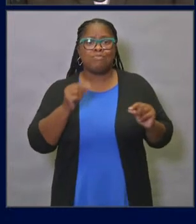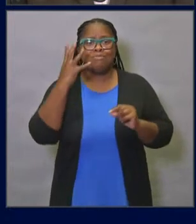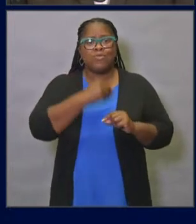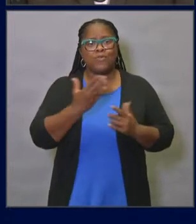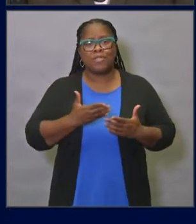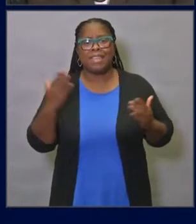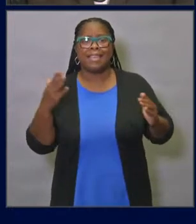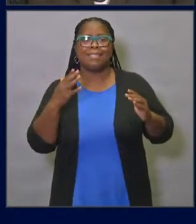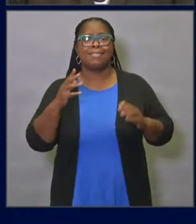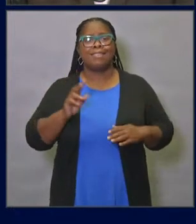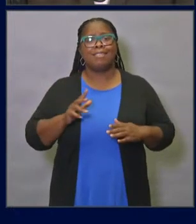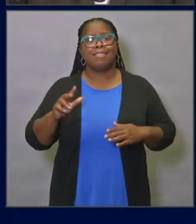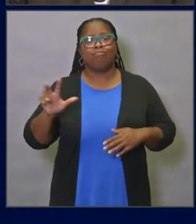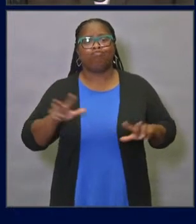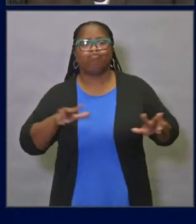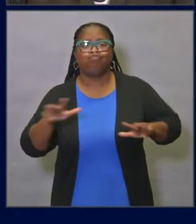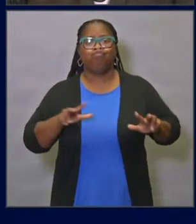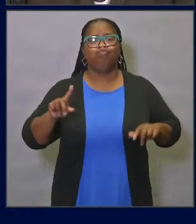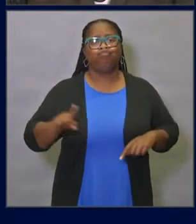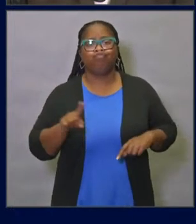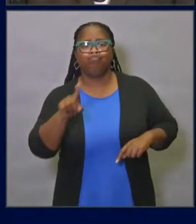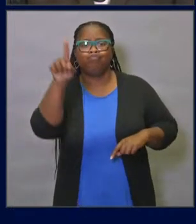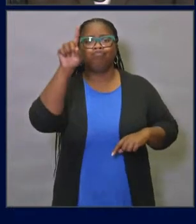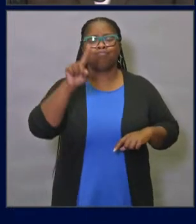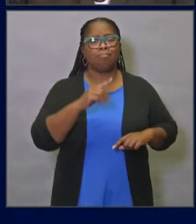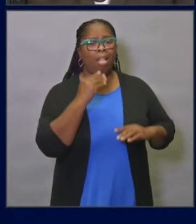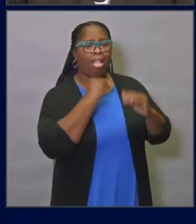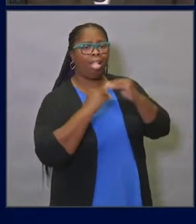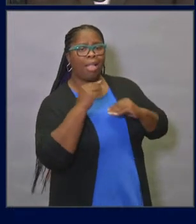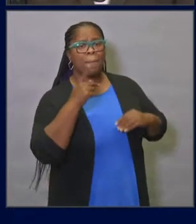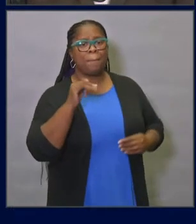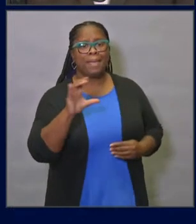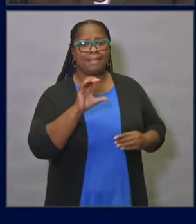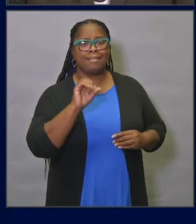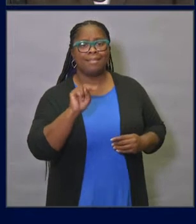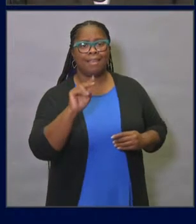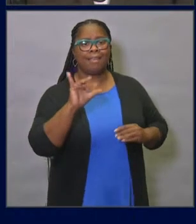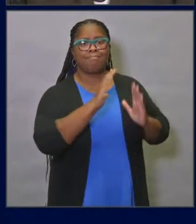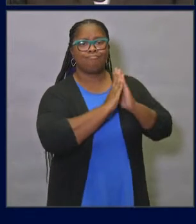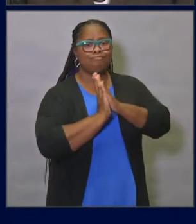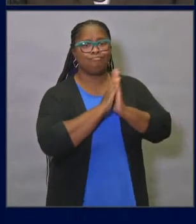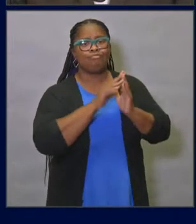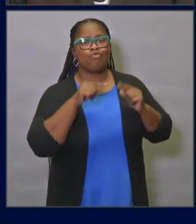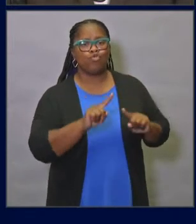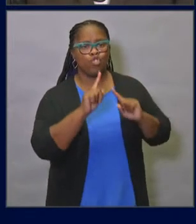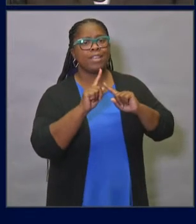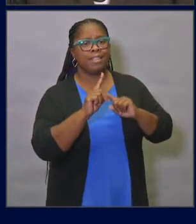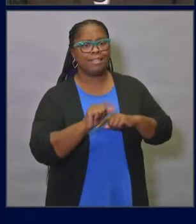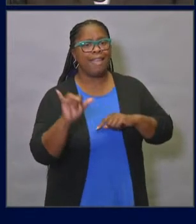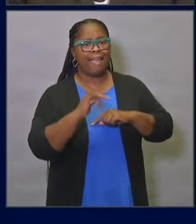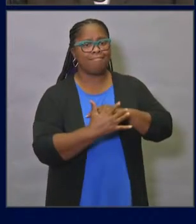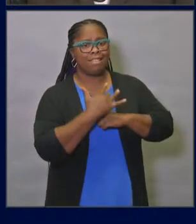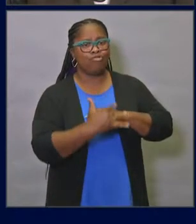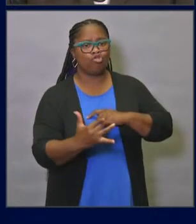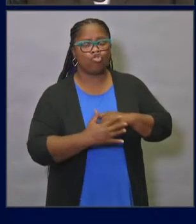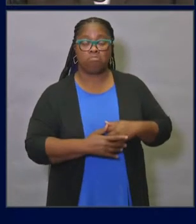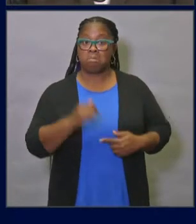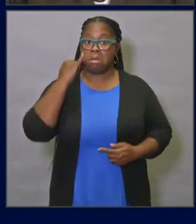have a picnic at one of our beautiful beaches early in the day. If you're outside of your home and around others, please wear a face